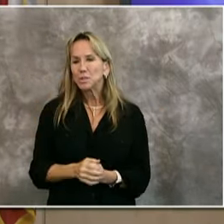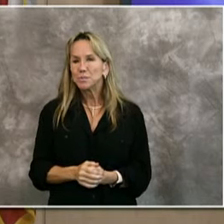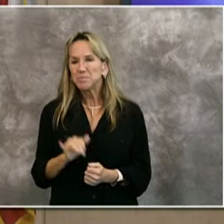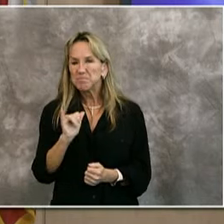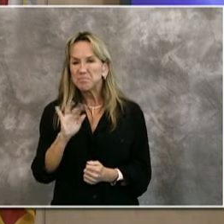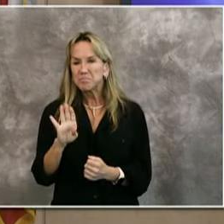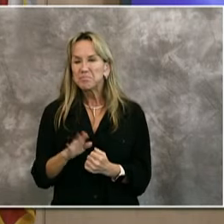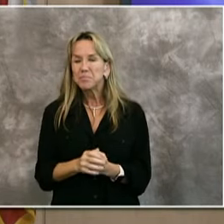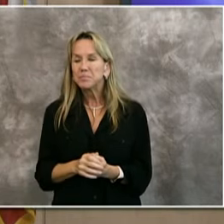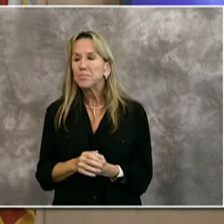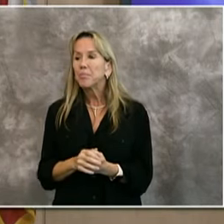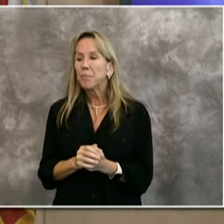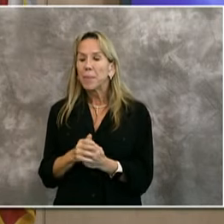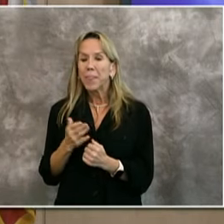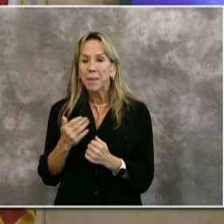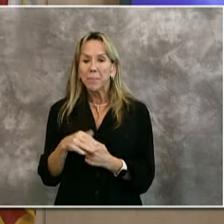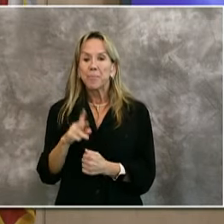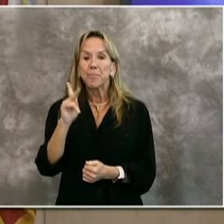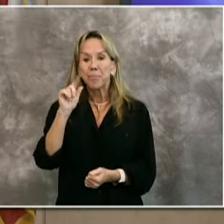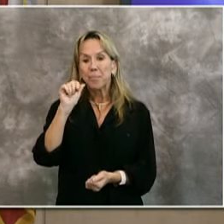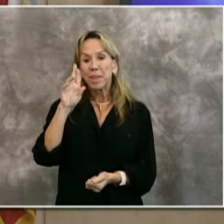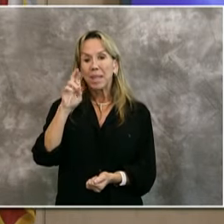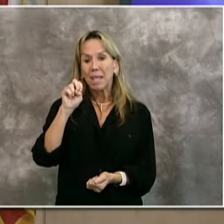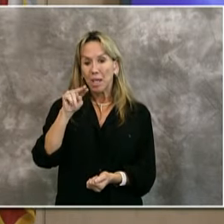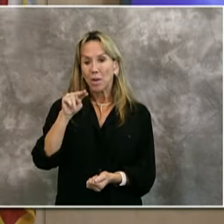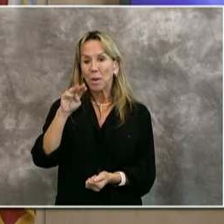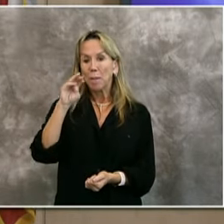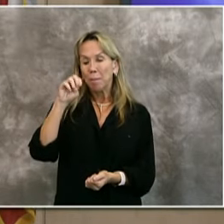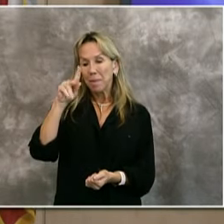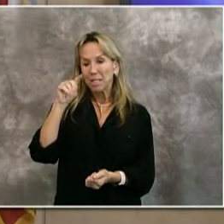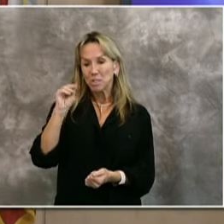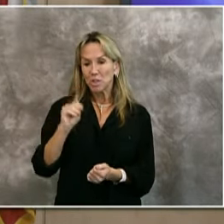Taryn Mento with KPBS, please state your question.